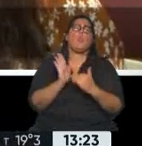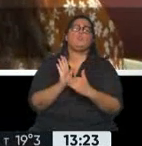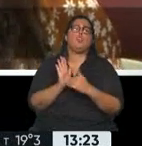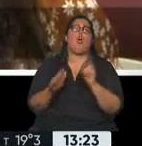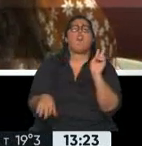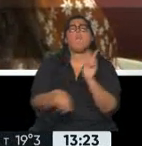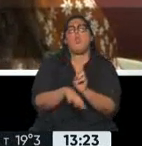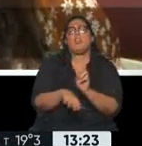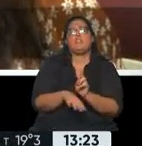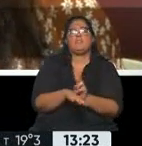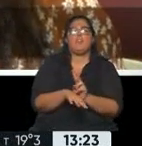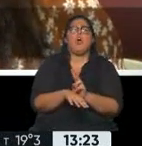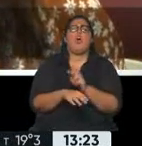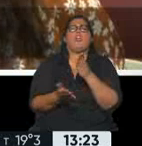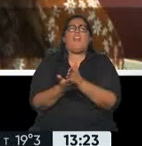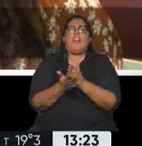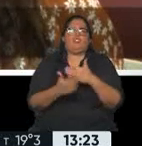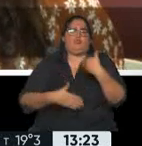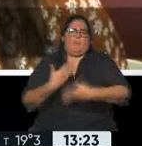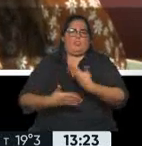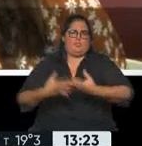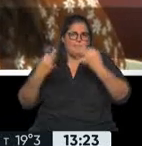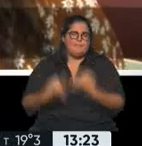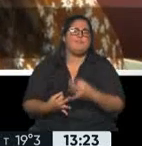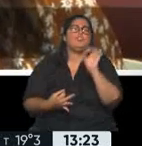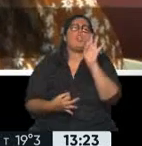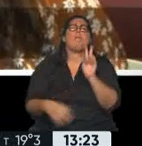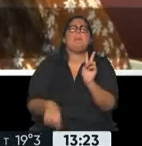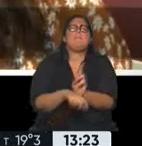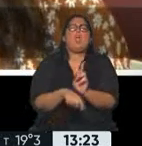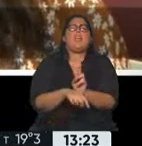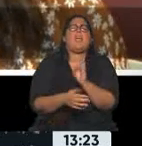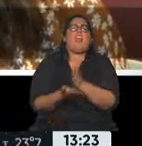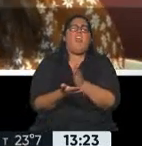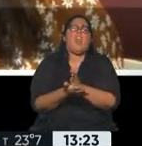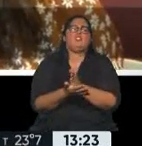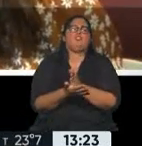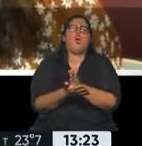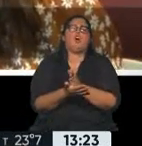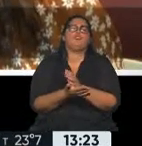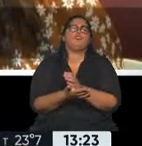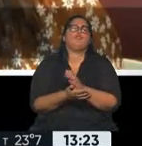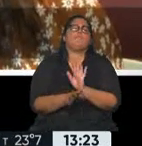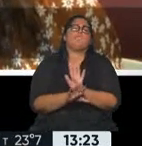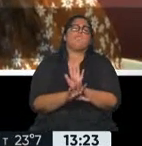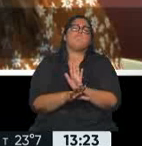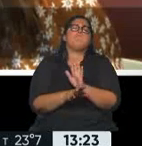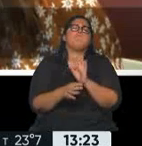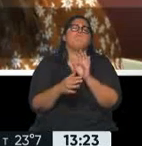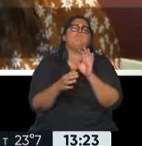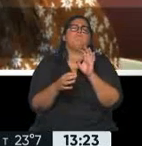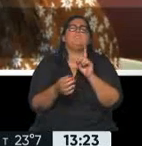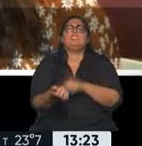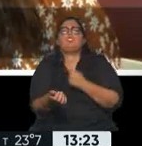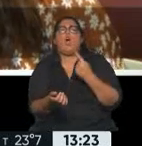due process protection, is only going to protect those rights that are deeply rooted in our history